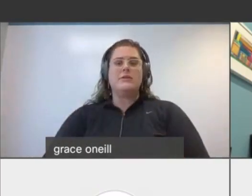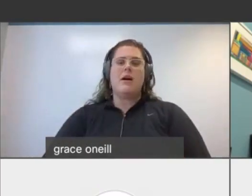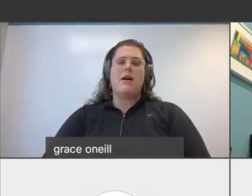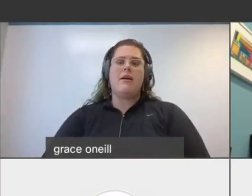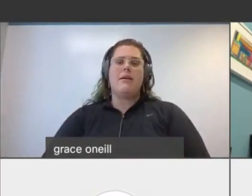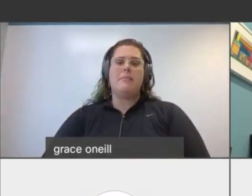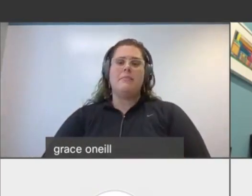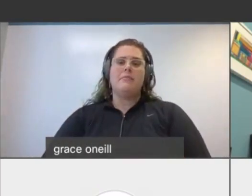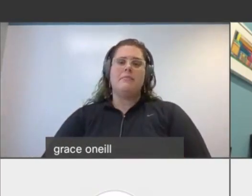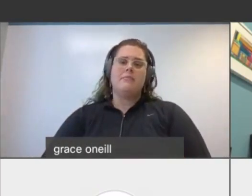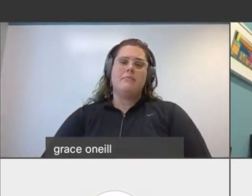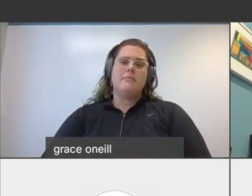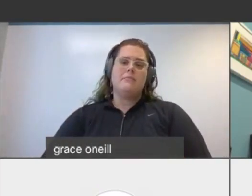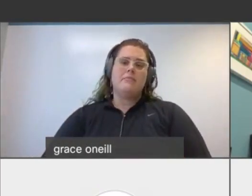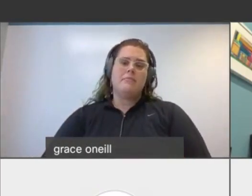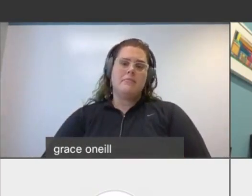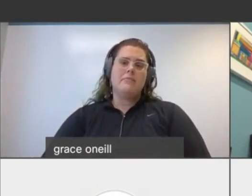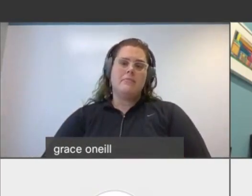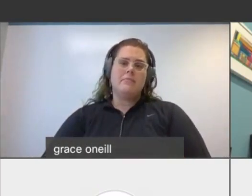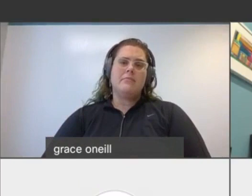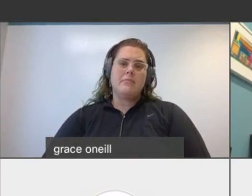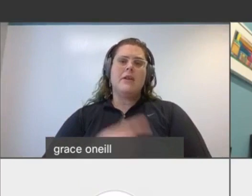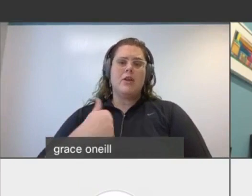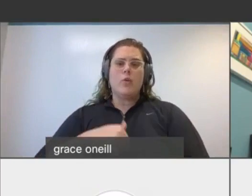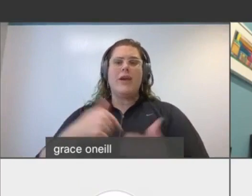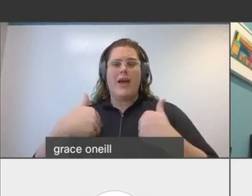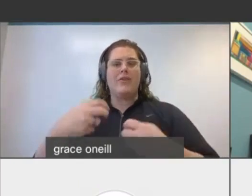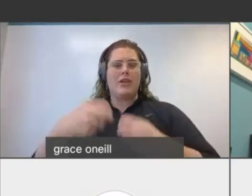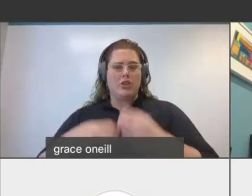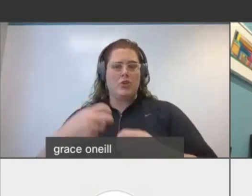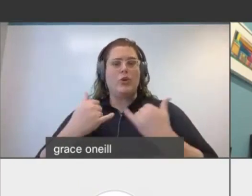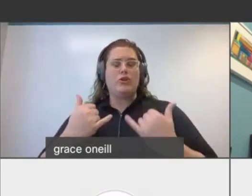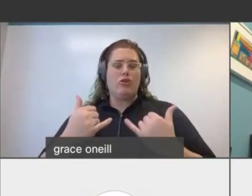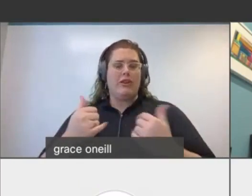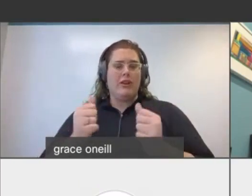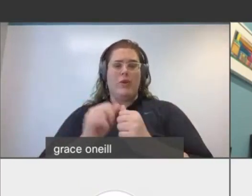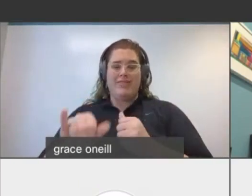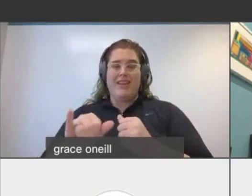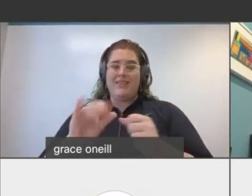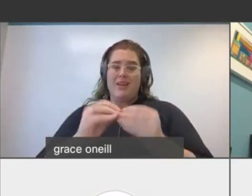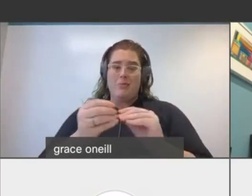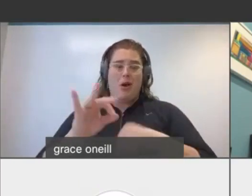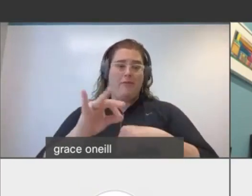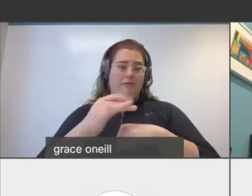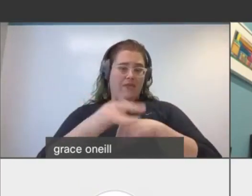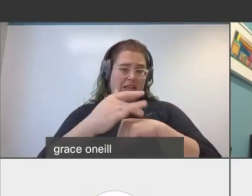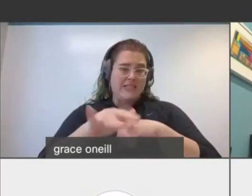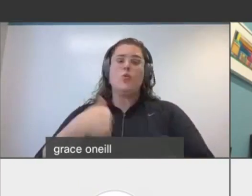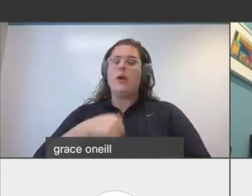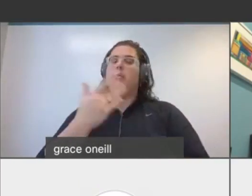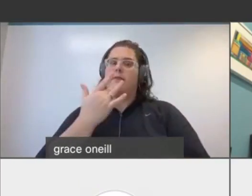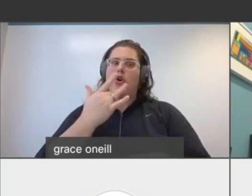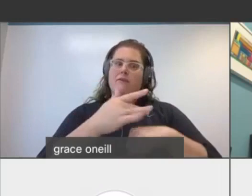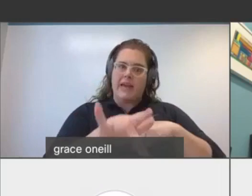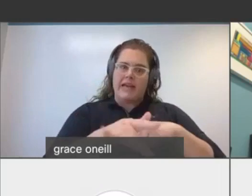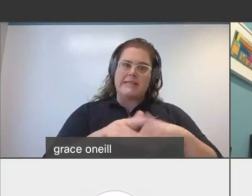quite frankly, we have an issue currently with a number of vacancies. So we would rather certainly see vacancies used first